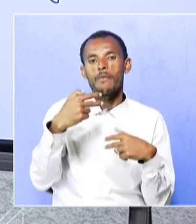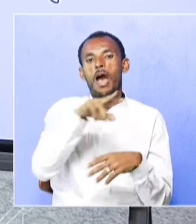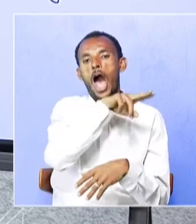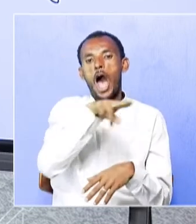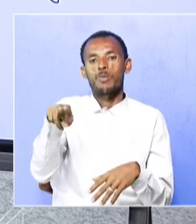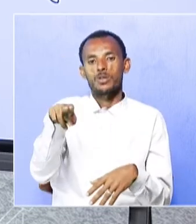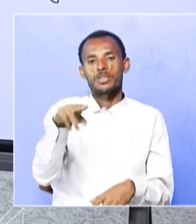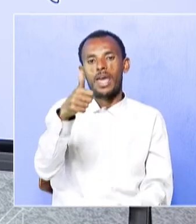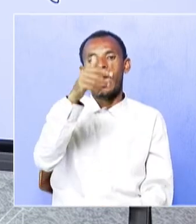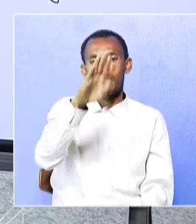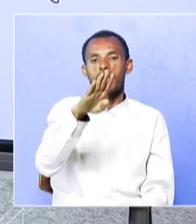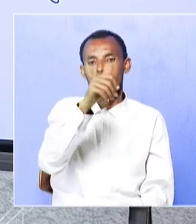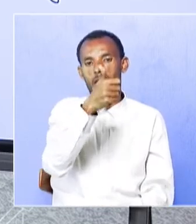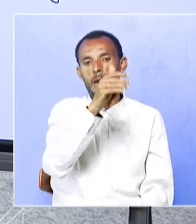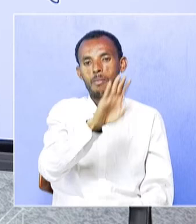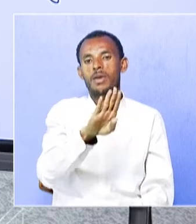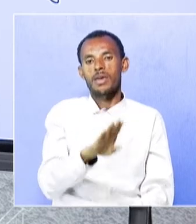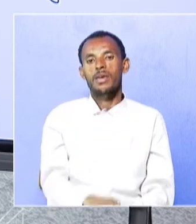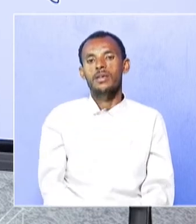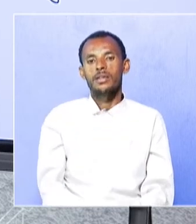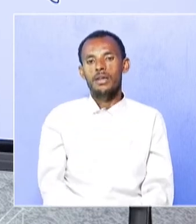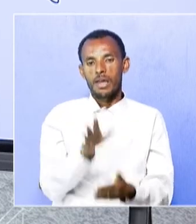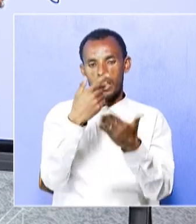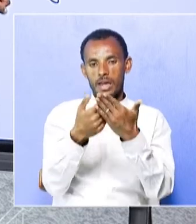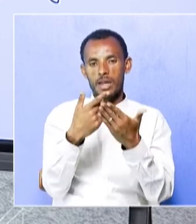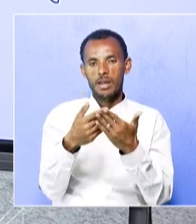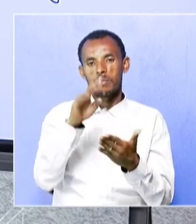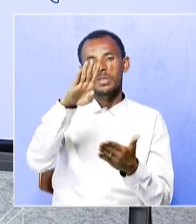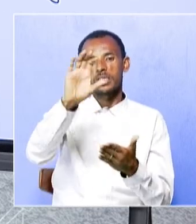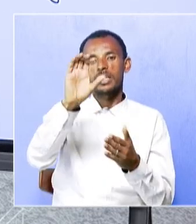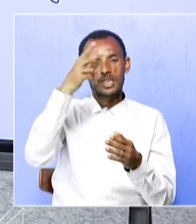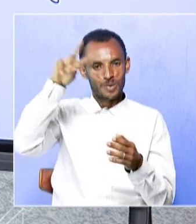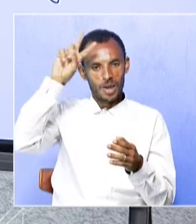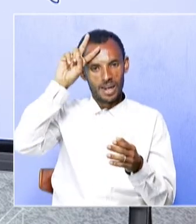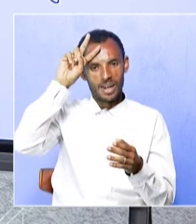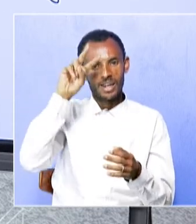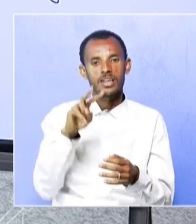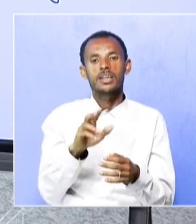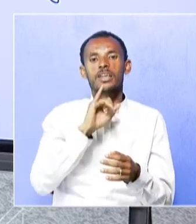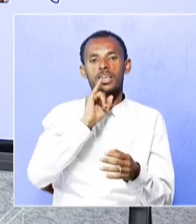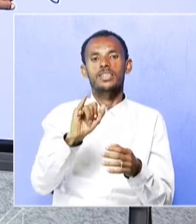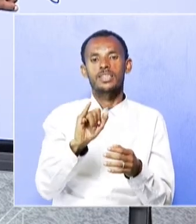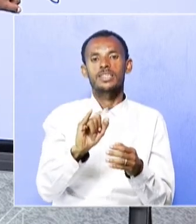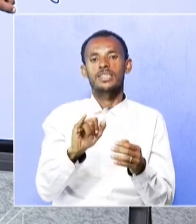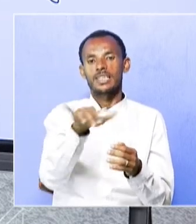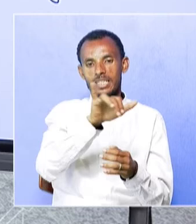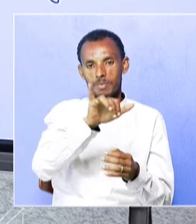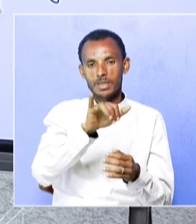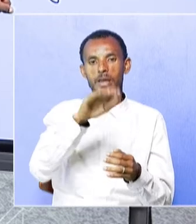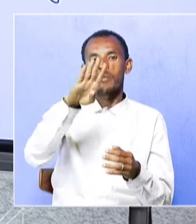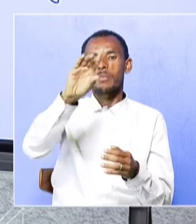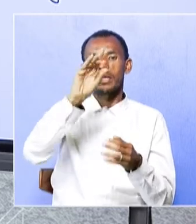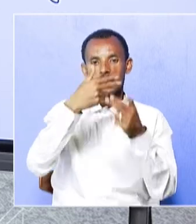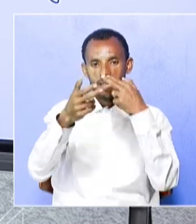hypotenuse, AB, right? Here, BC square is the same as